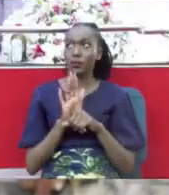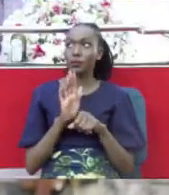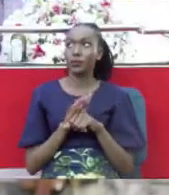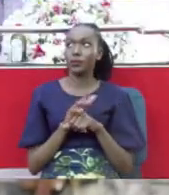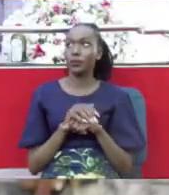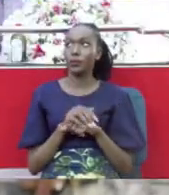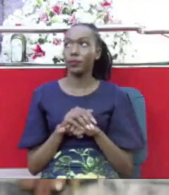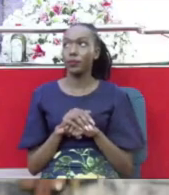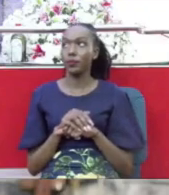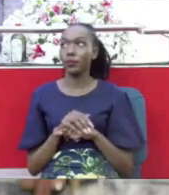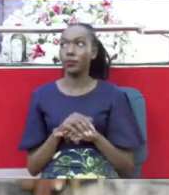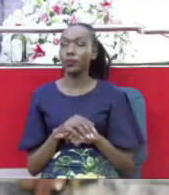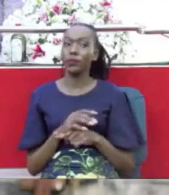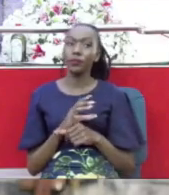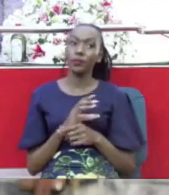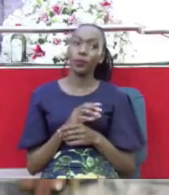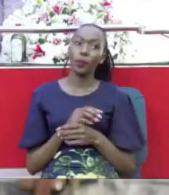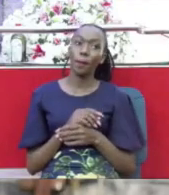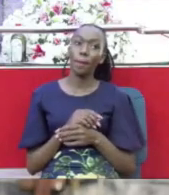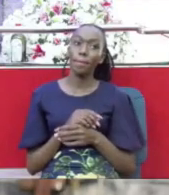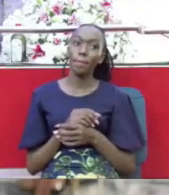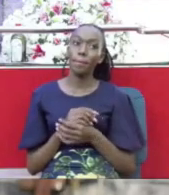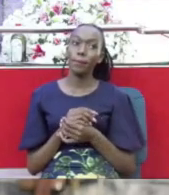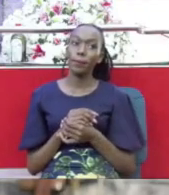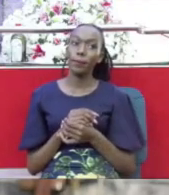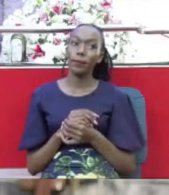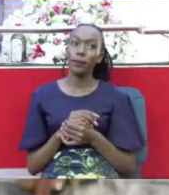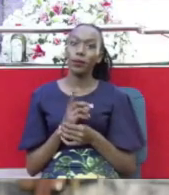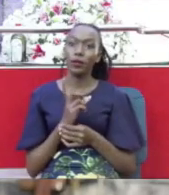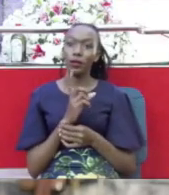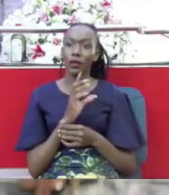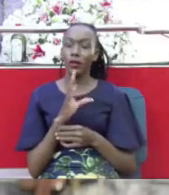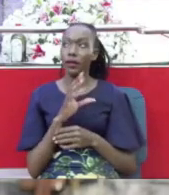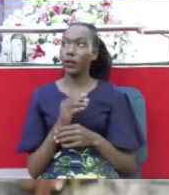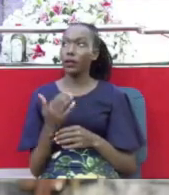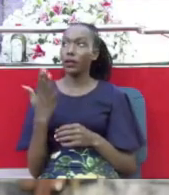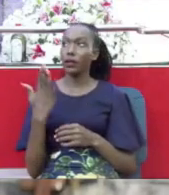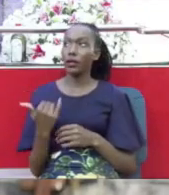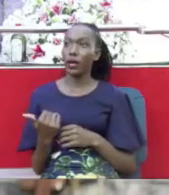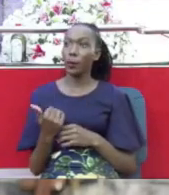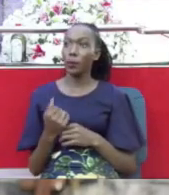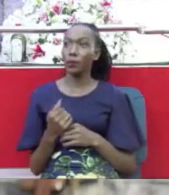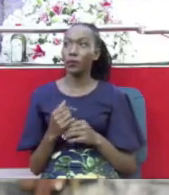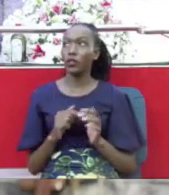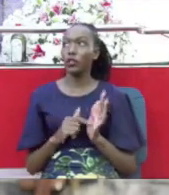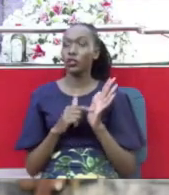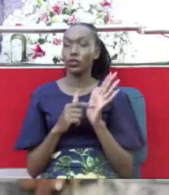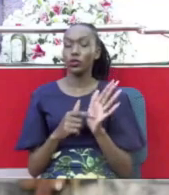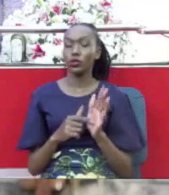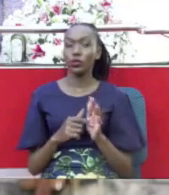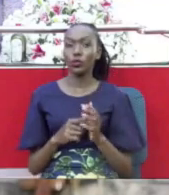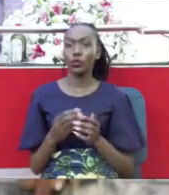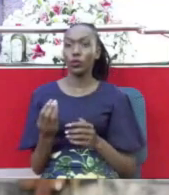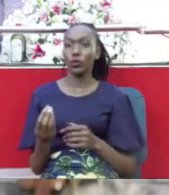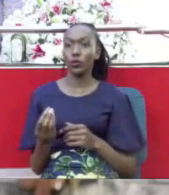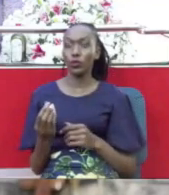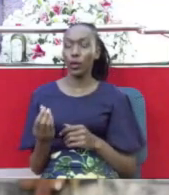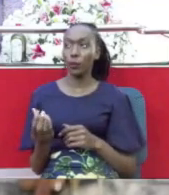Allow me to mention a few contextual realities of where we are.